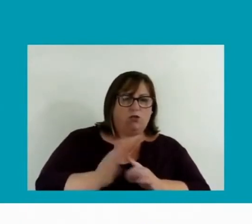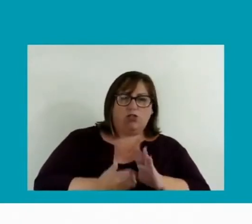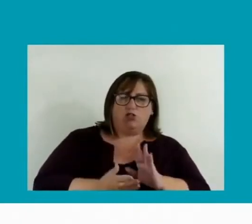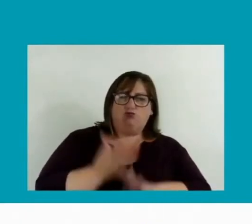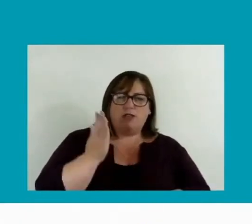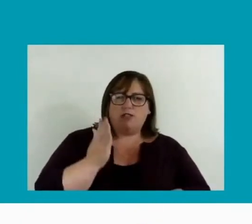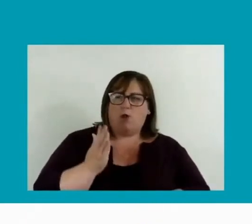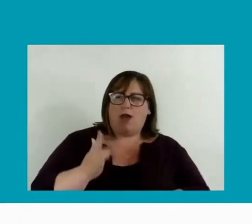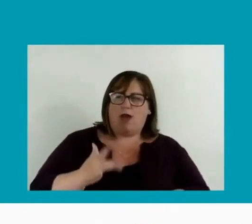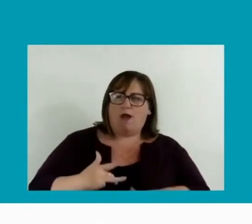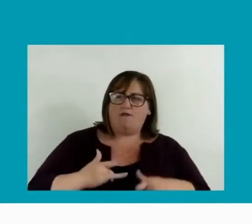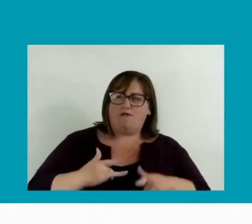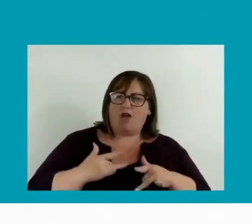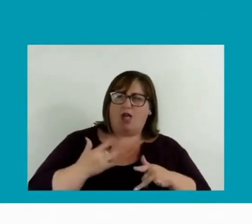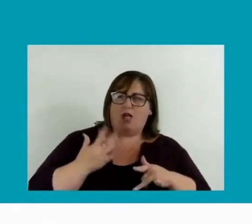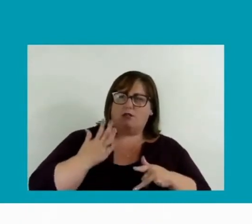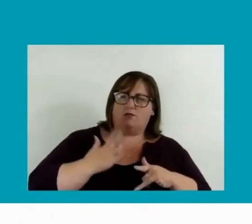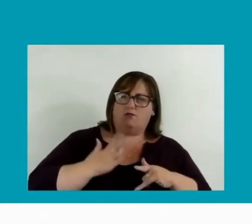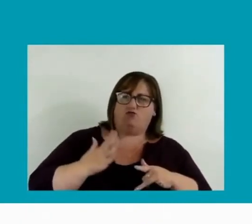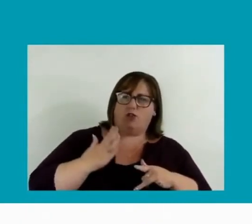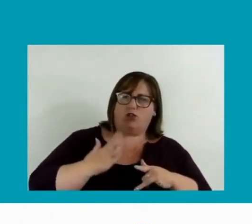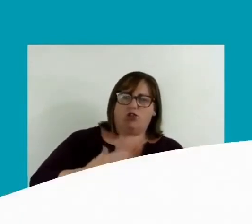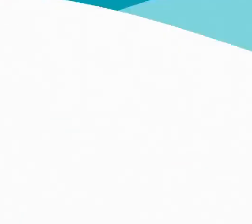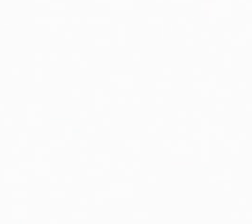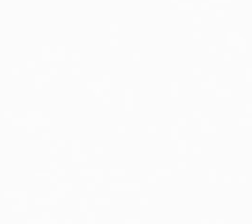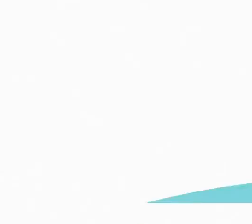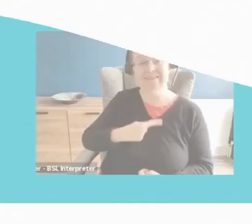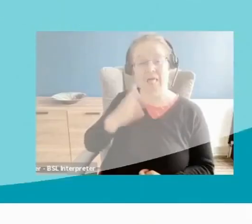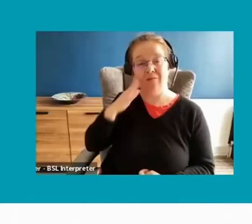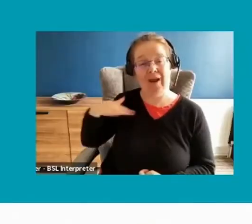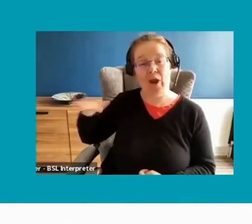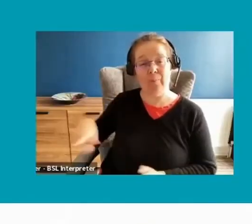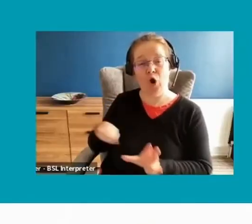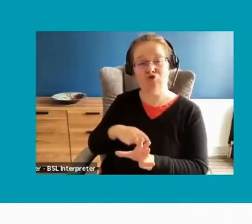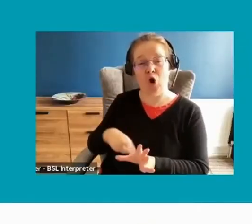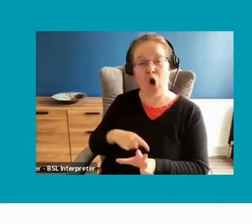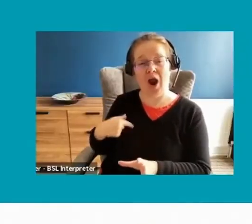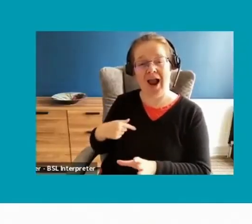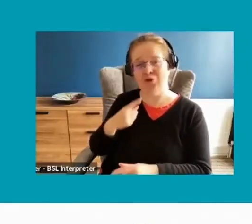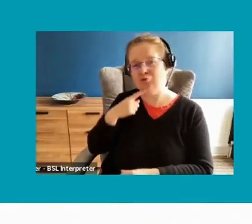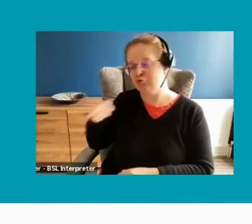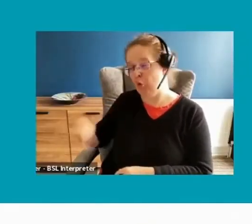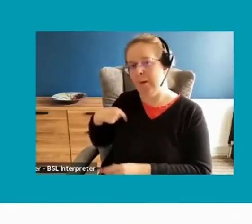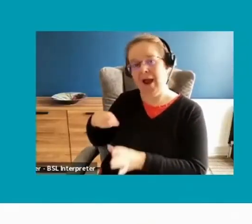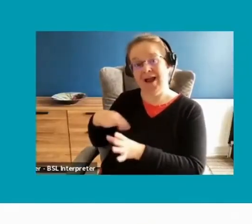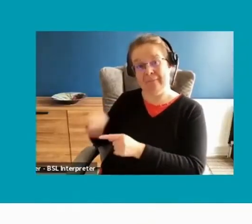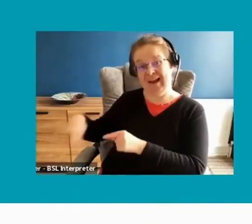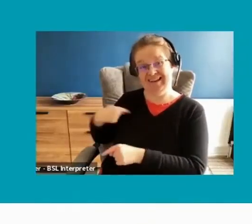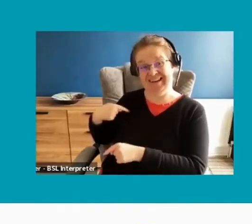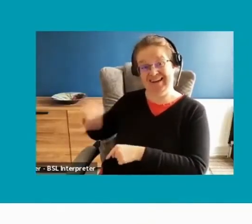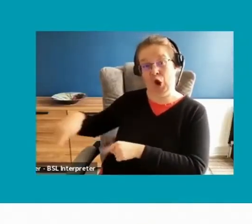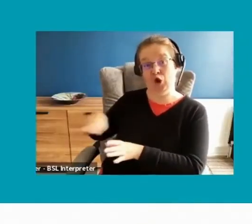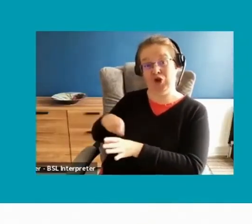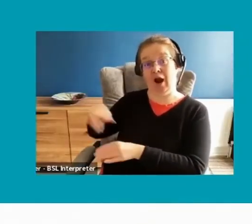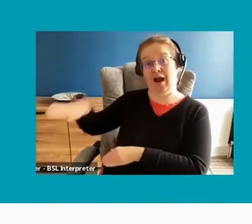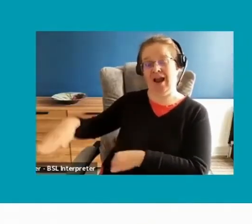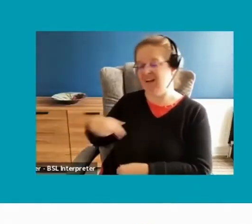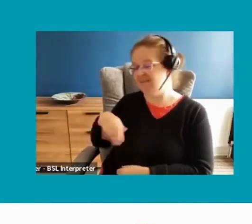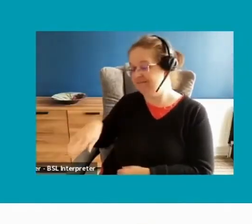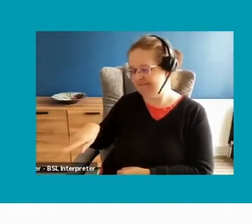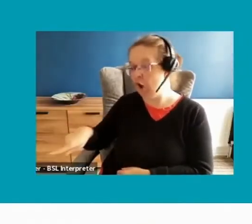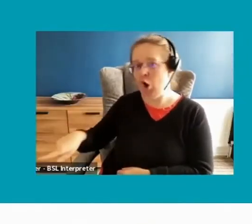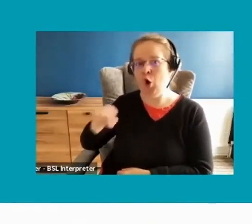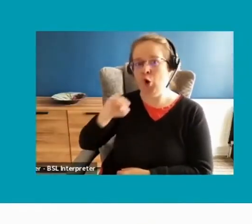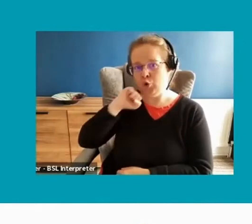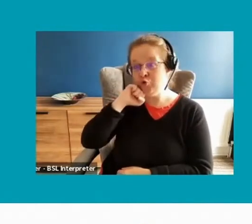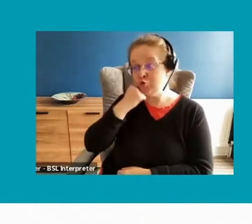reassurance and calming sort of vibes. I spoke to my younger self and said to him, "You'll be doing